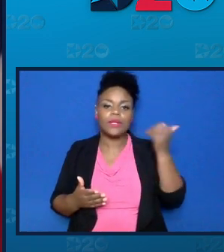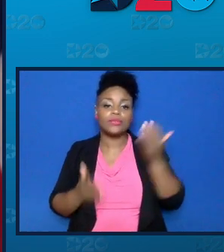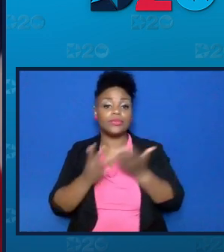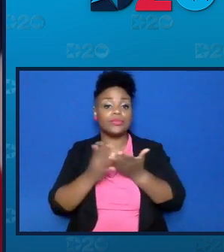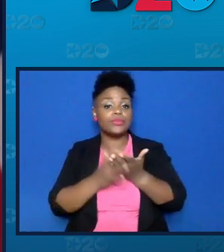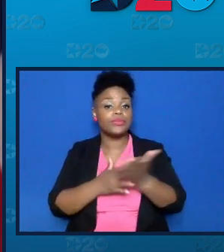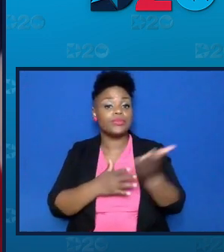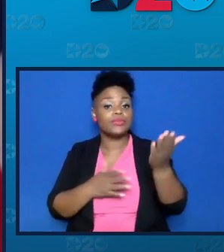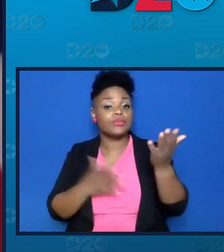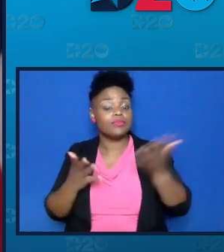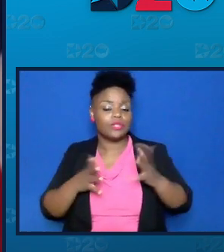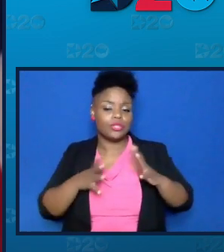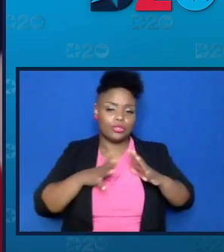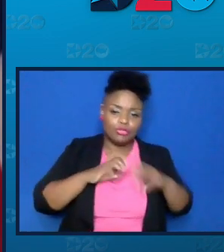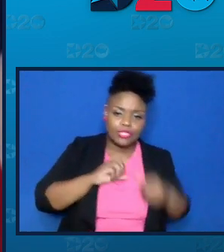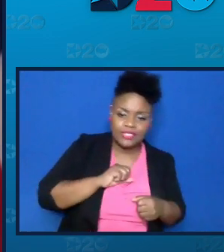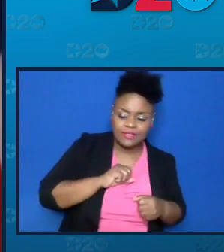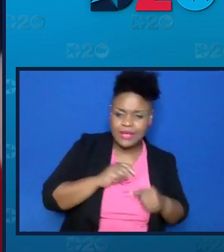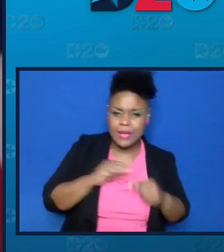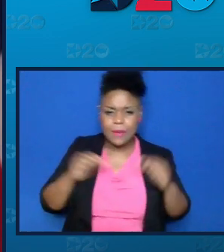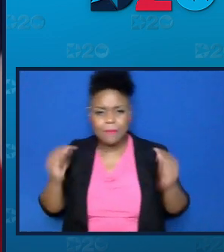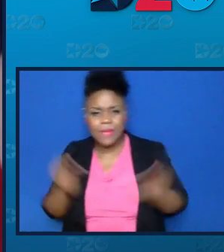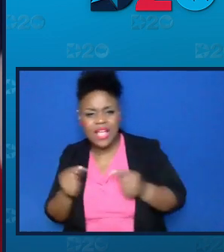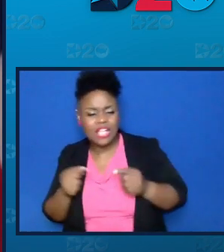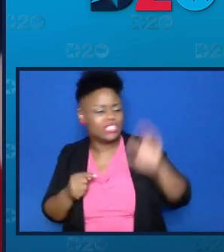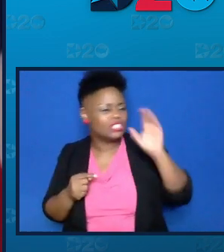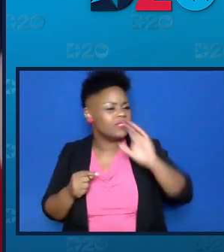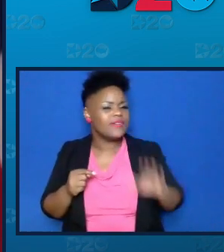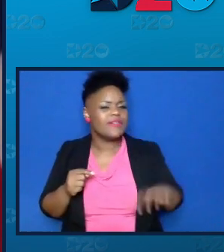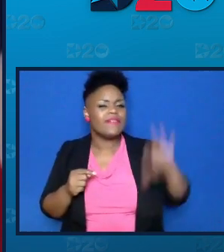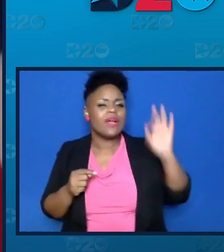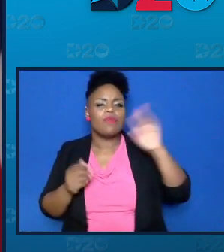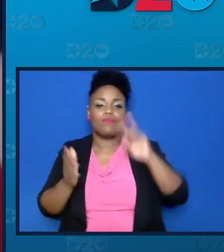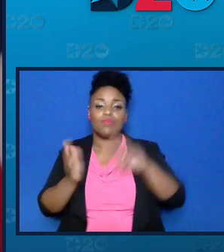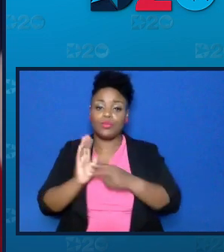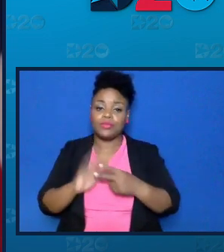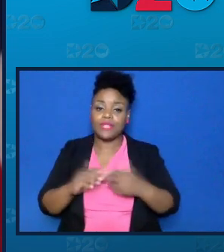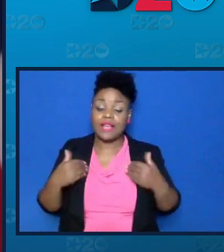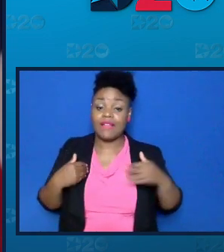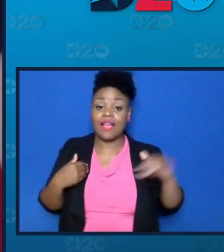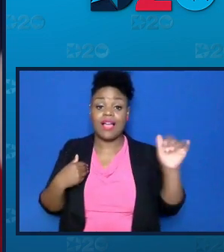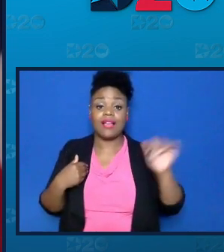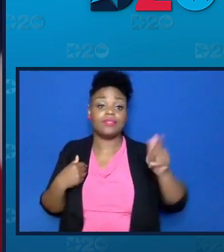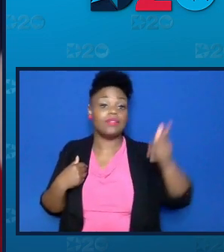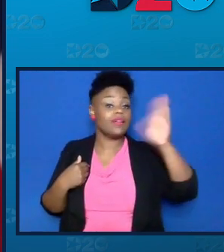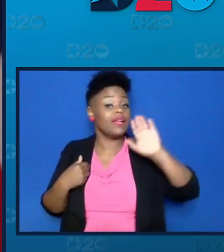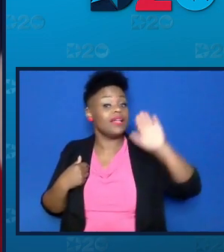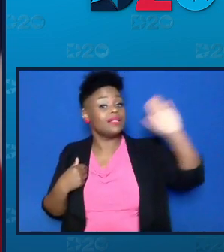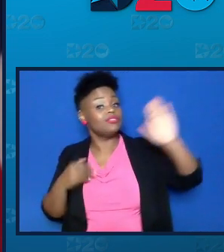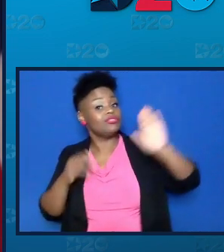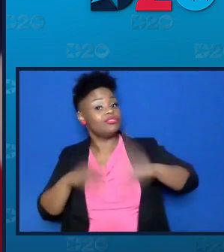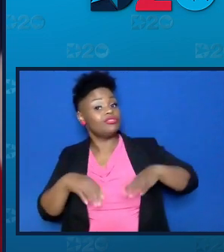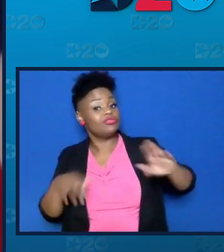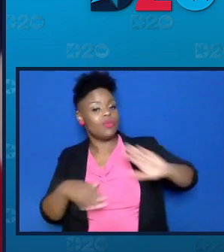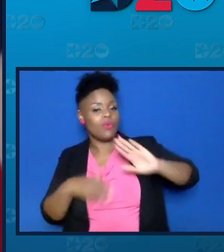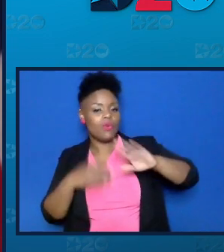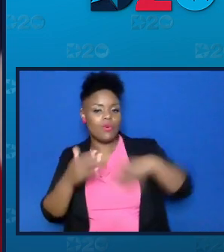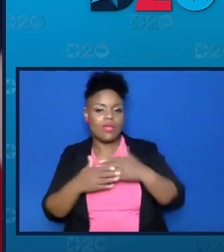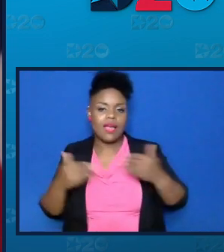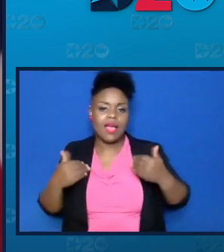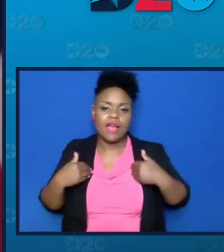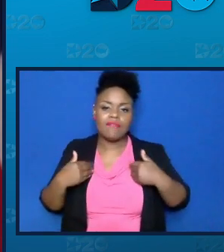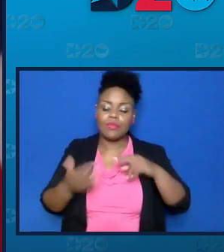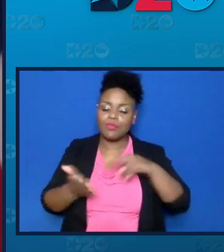purpose. As God's children, each of us have a purpose in our lives. We have a great purpose